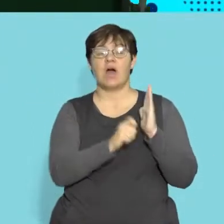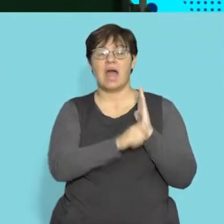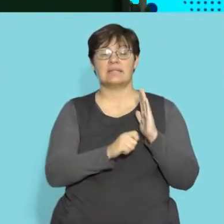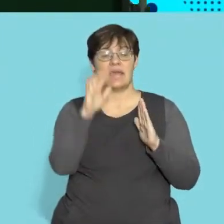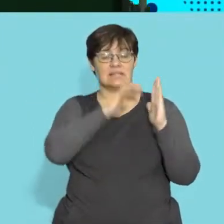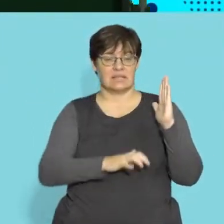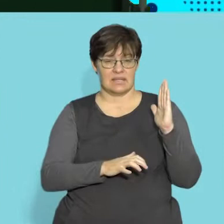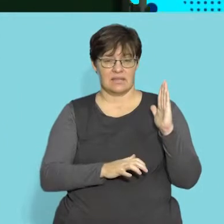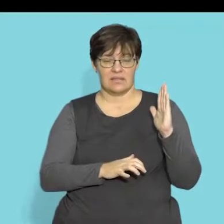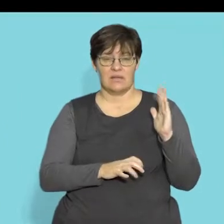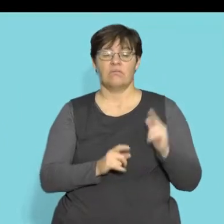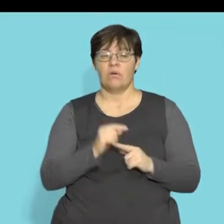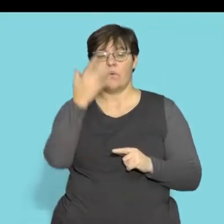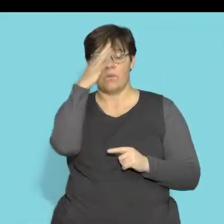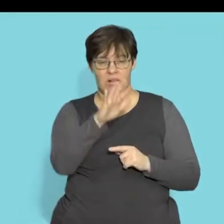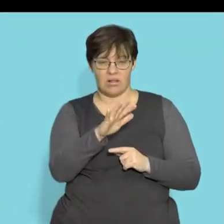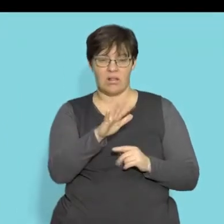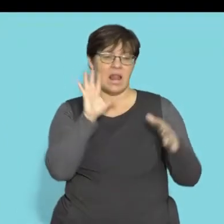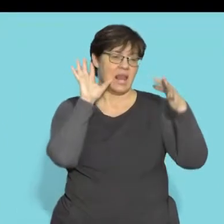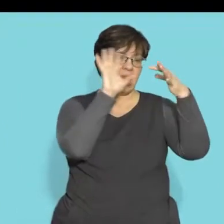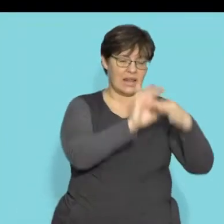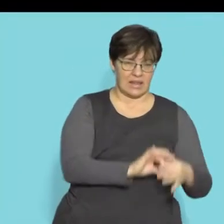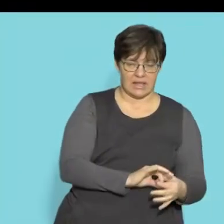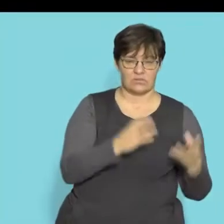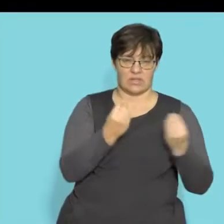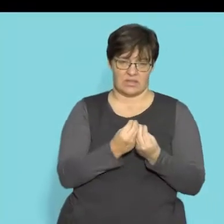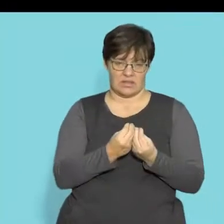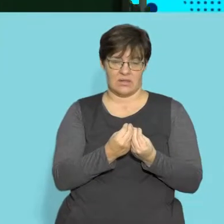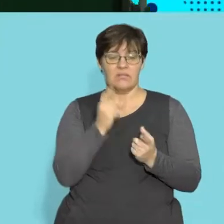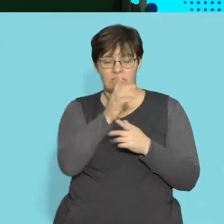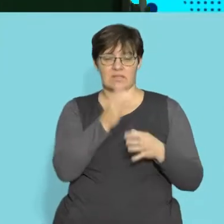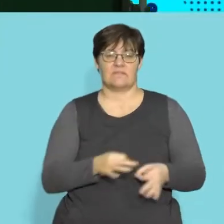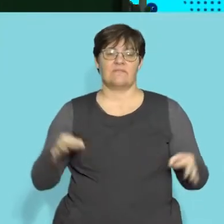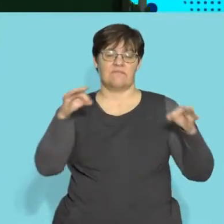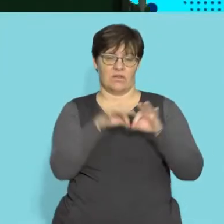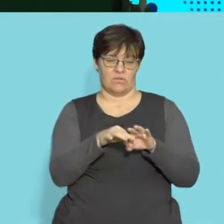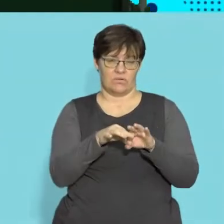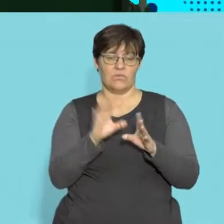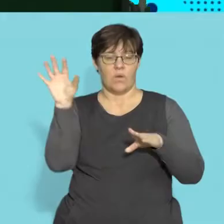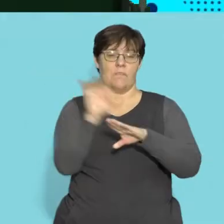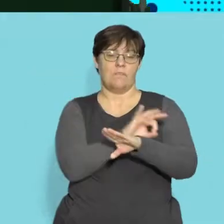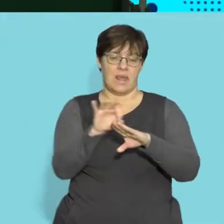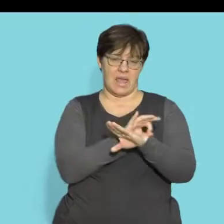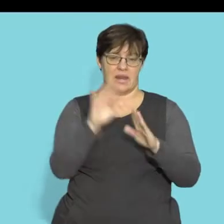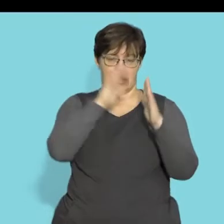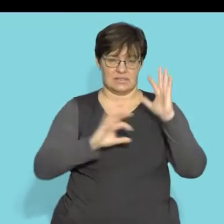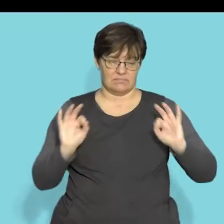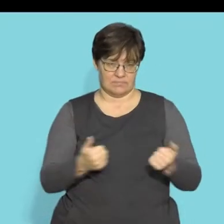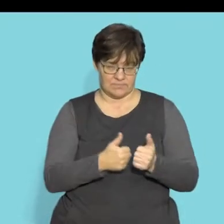write that essay down, that you're able to link the concepts together. And that is the value of being able to plan